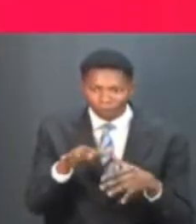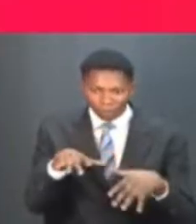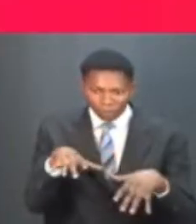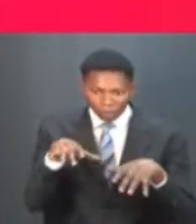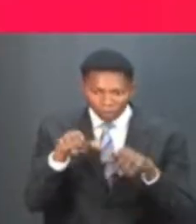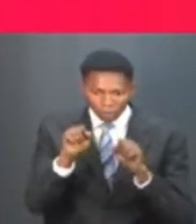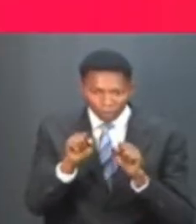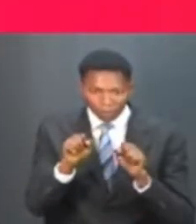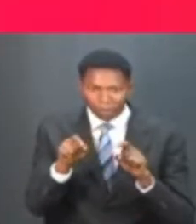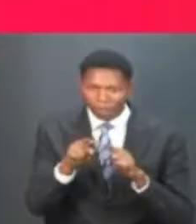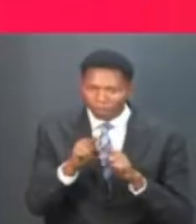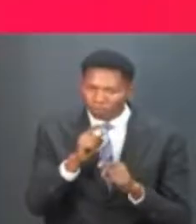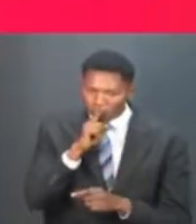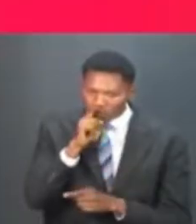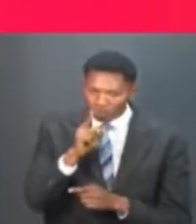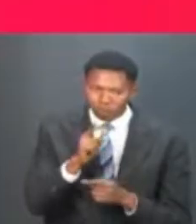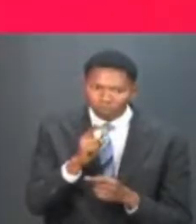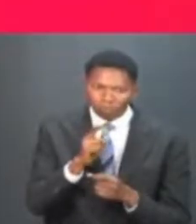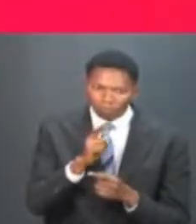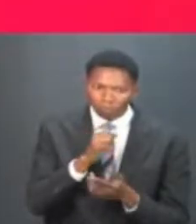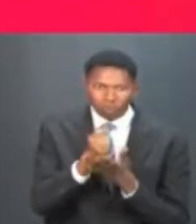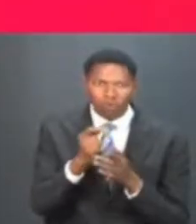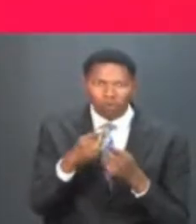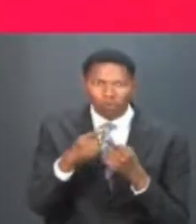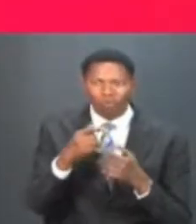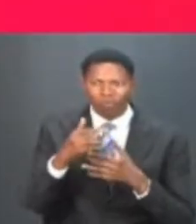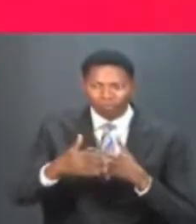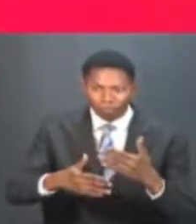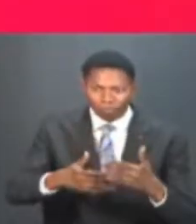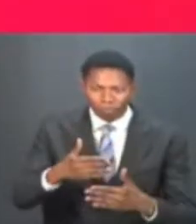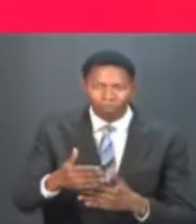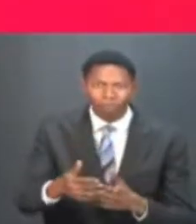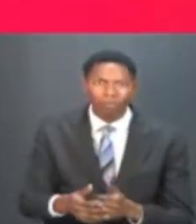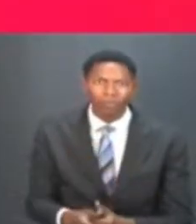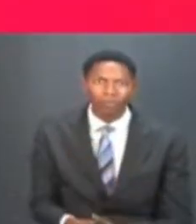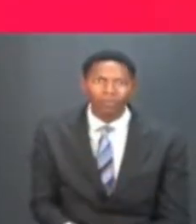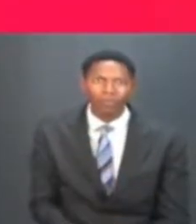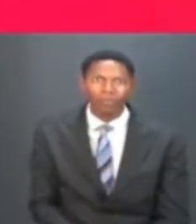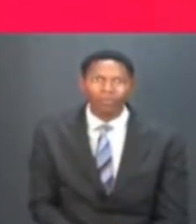as the true record of proceedings.